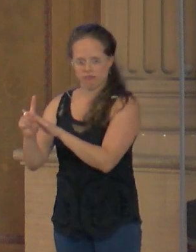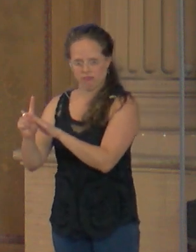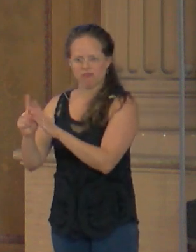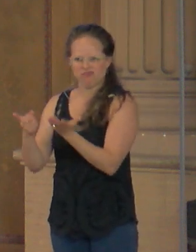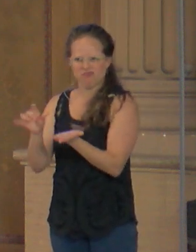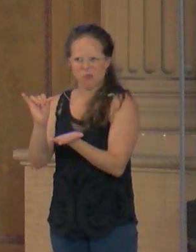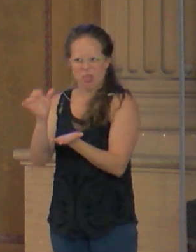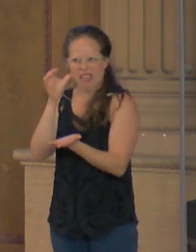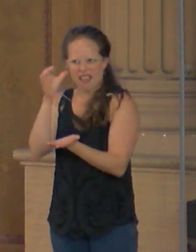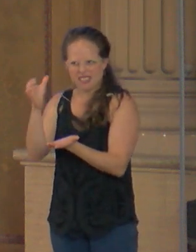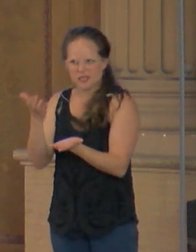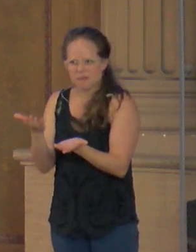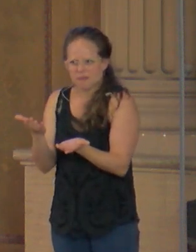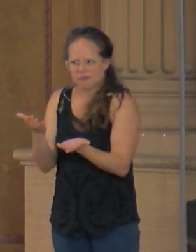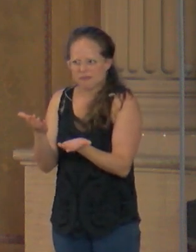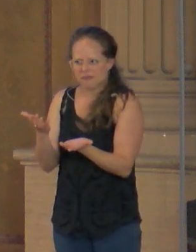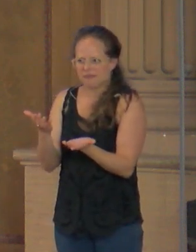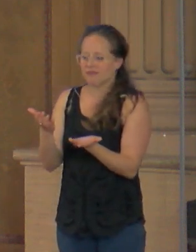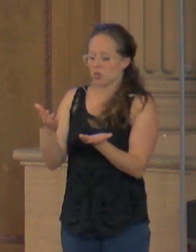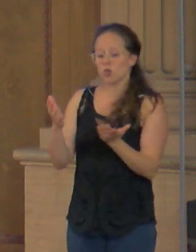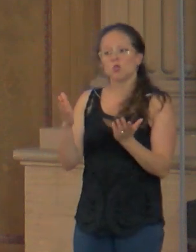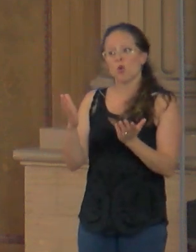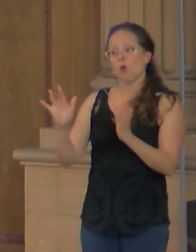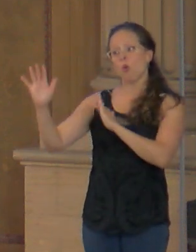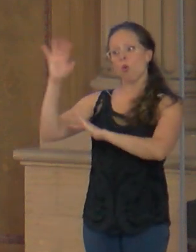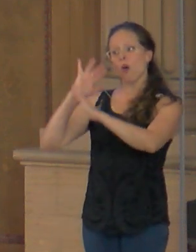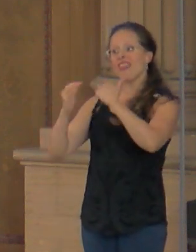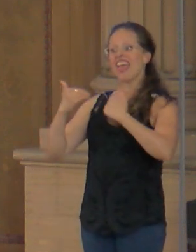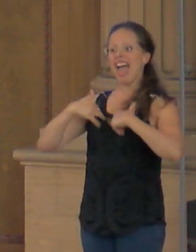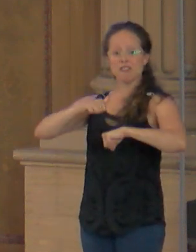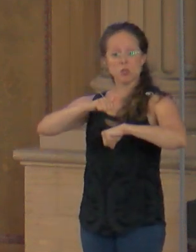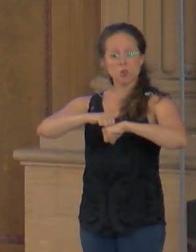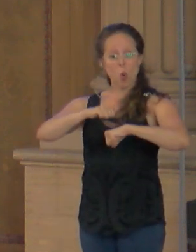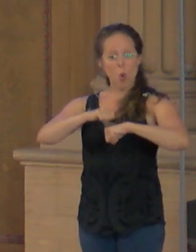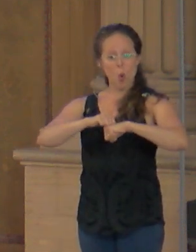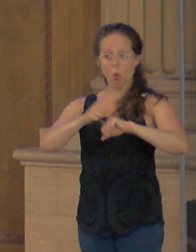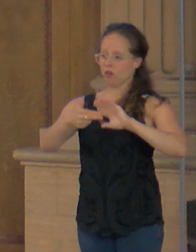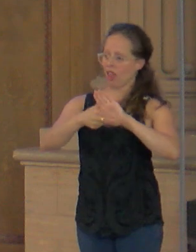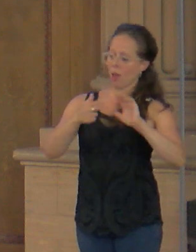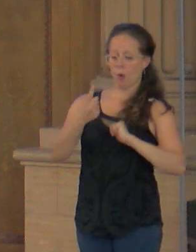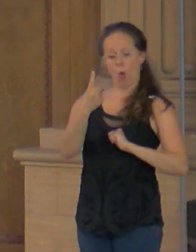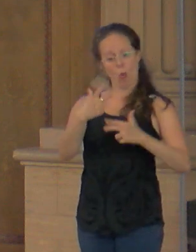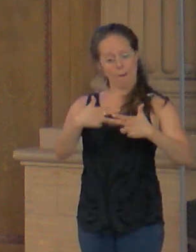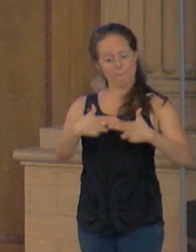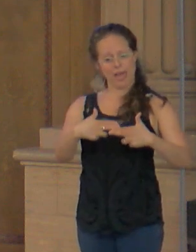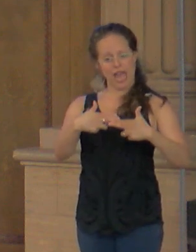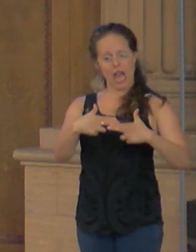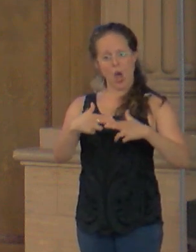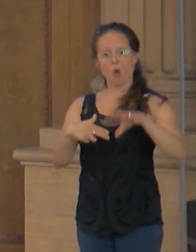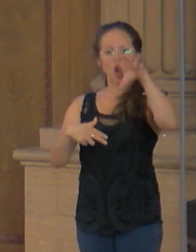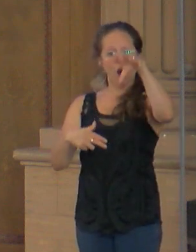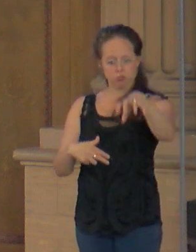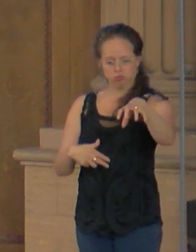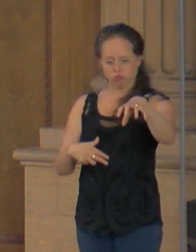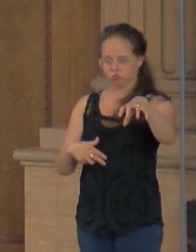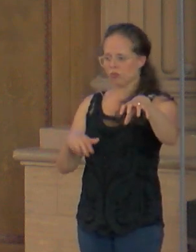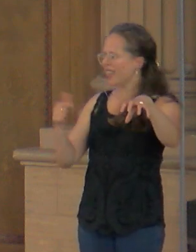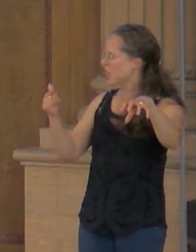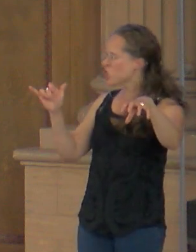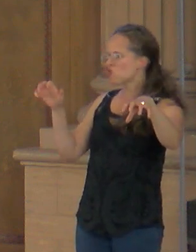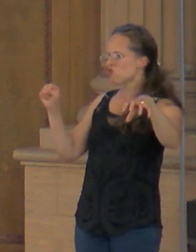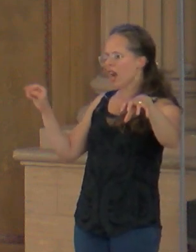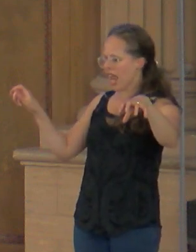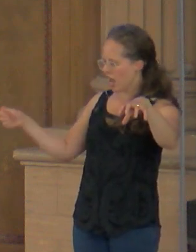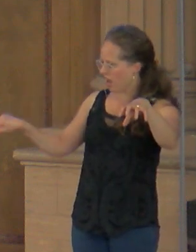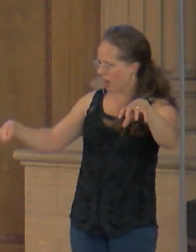so to kind of put it into our units, they would have a stone that was 1 pound. They'd put that on one side of the scale, and they'd put a pound of grain on the other side, and when